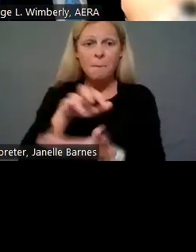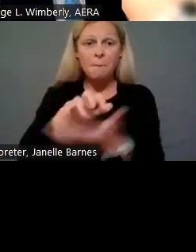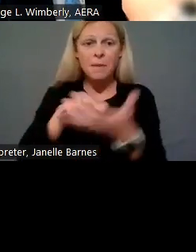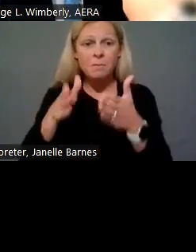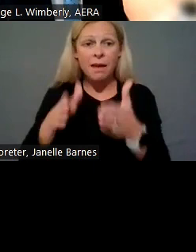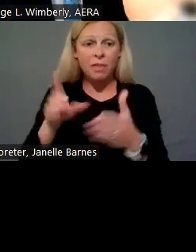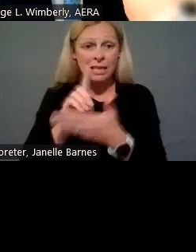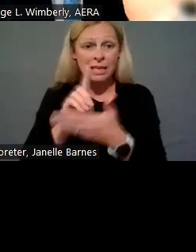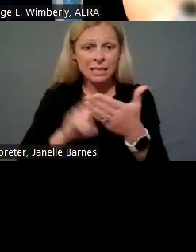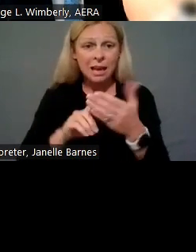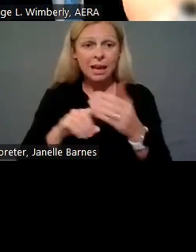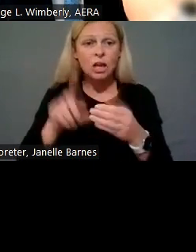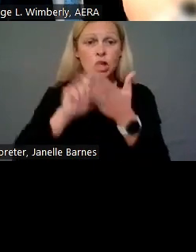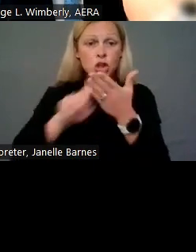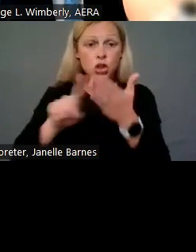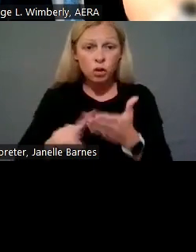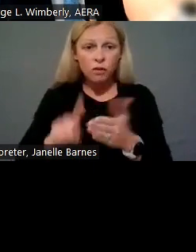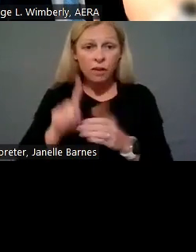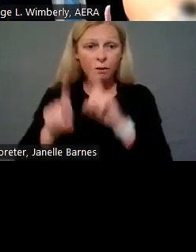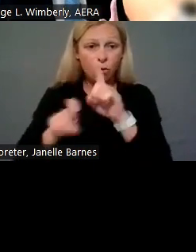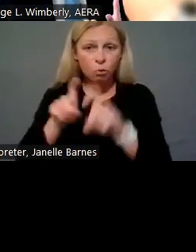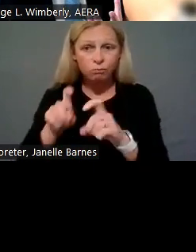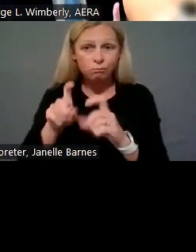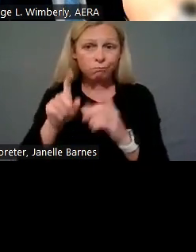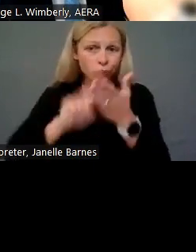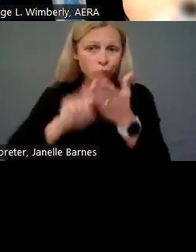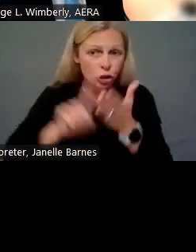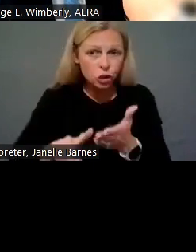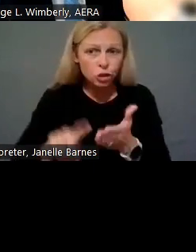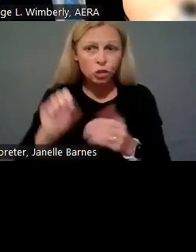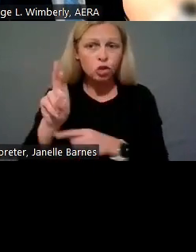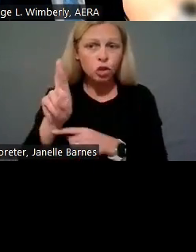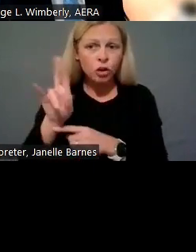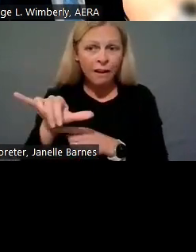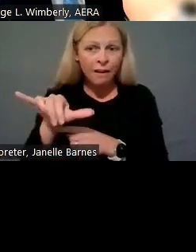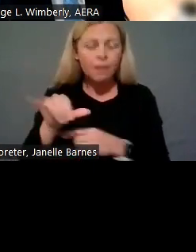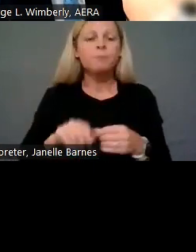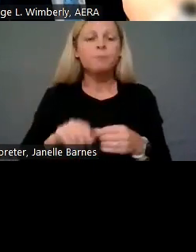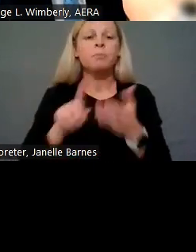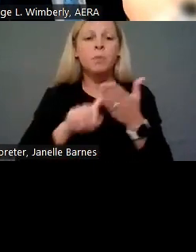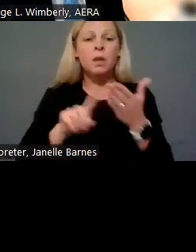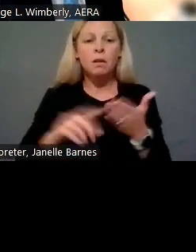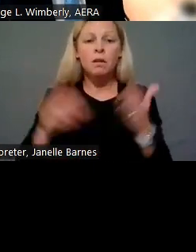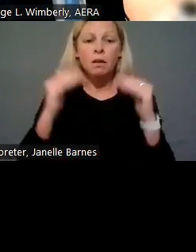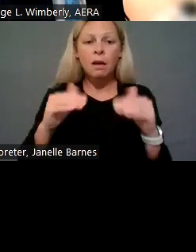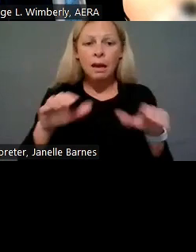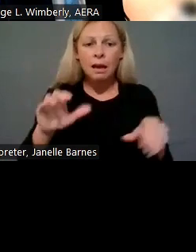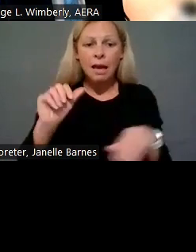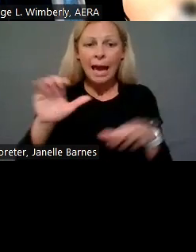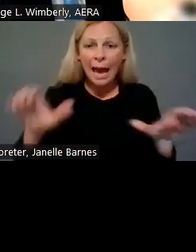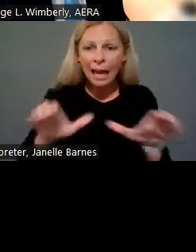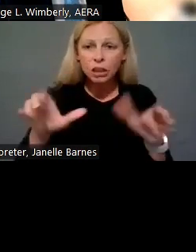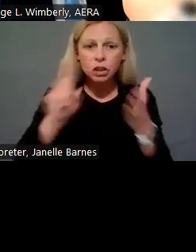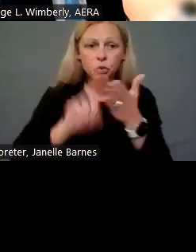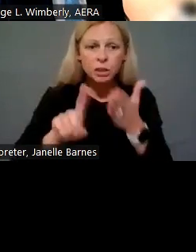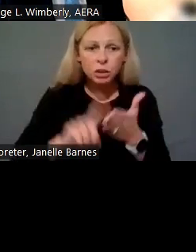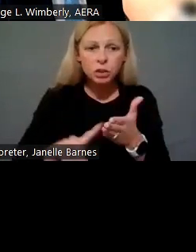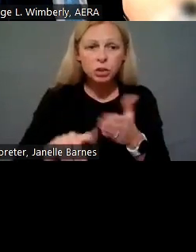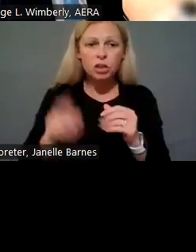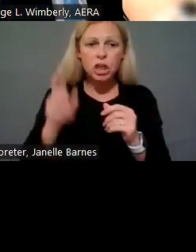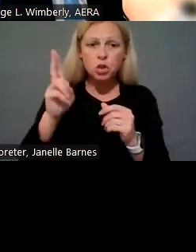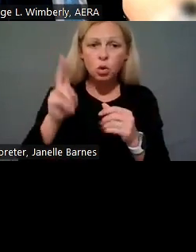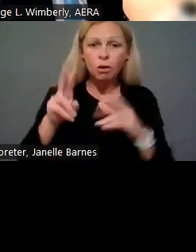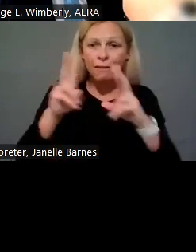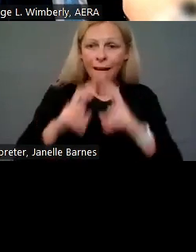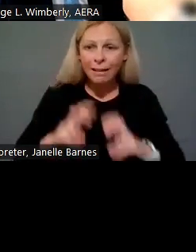analysis. This could be survey research, action research, or secondary analysis of data. It pretty much